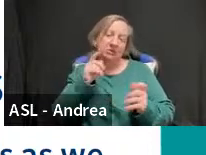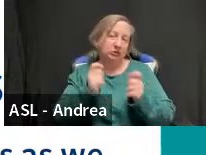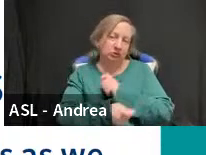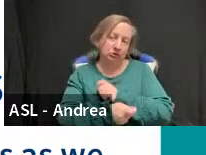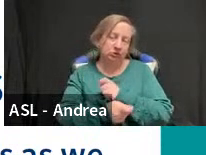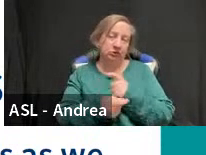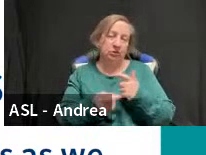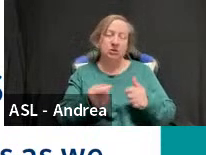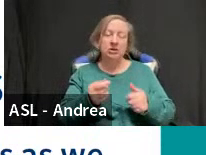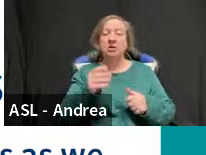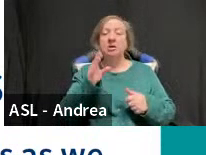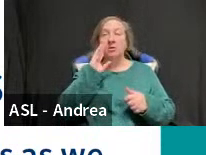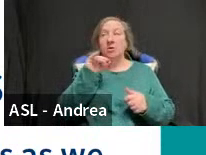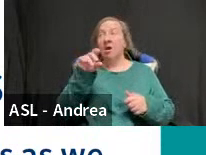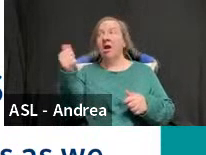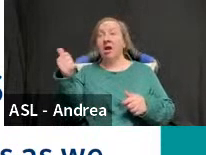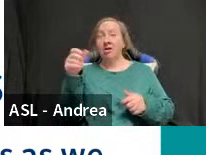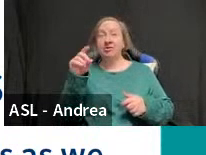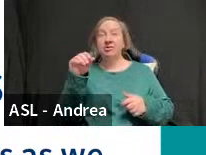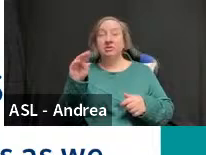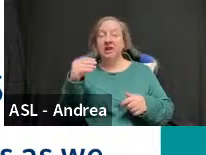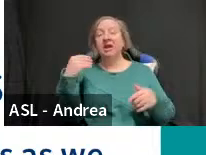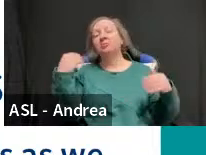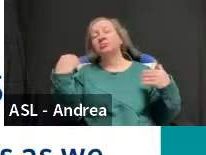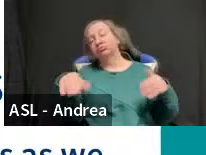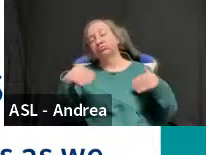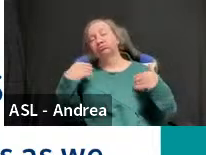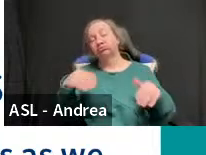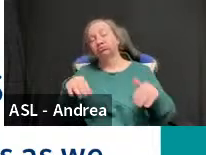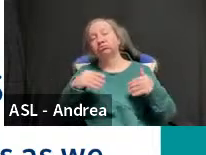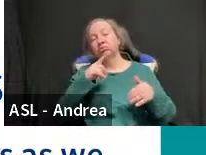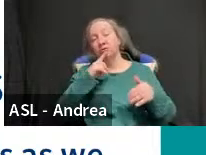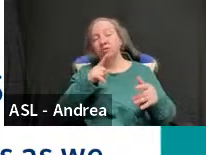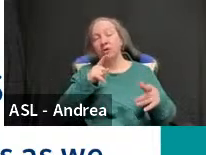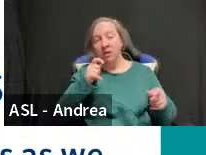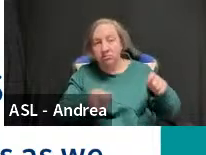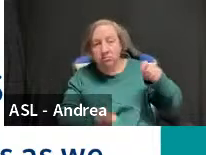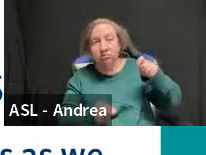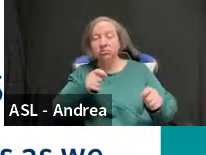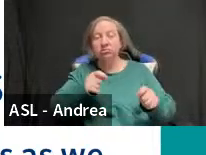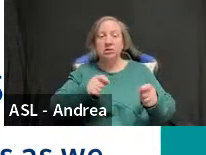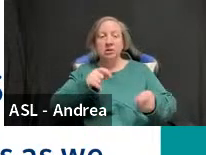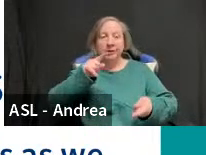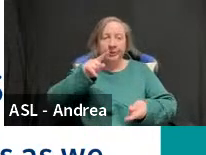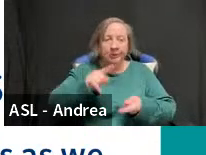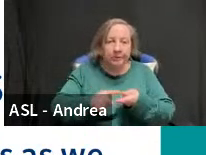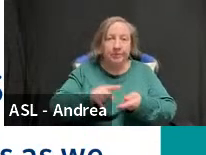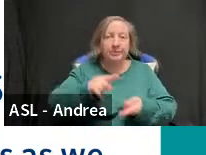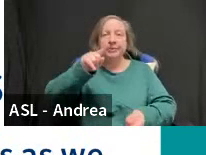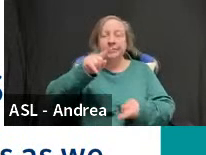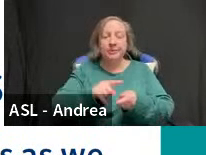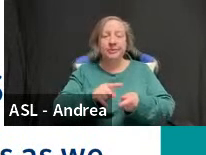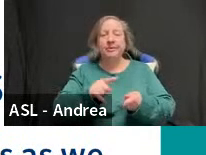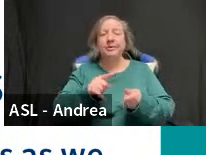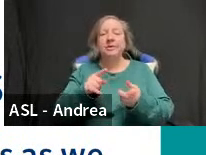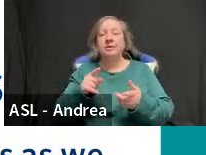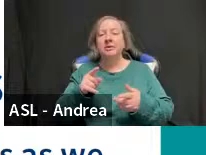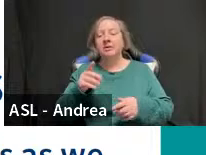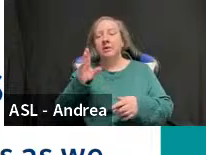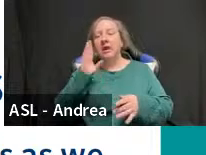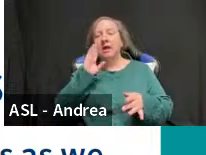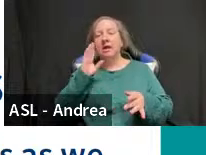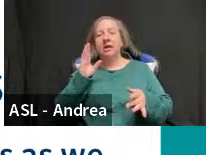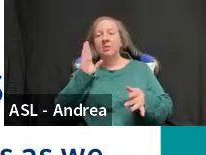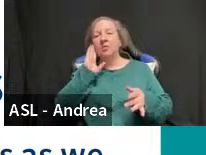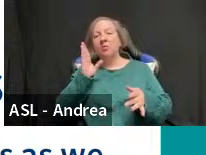know that other dams really do adjust their operations and will adjust our operations in response